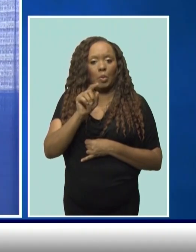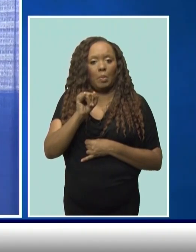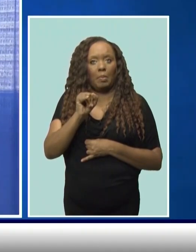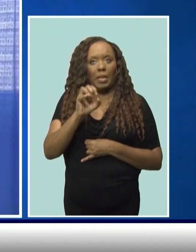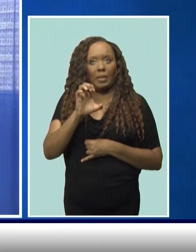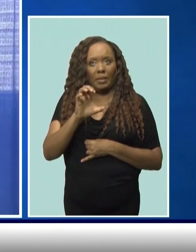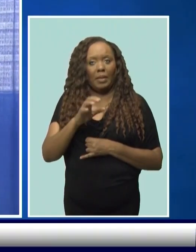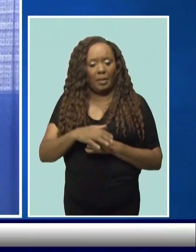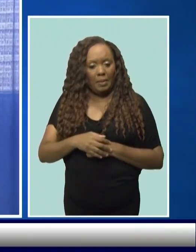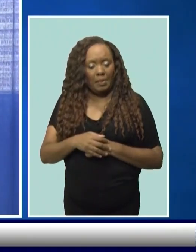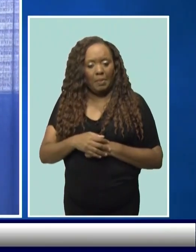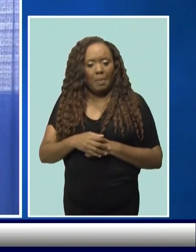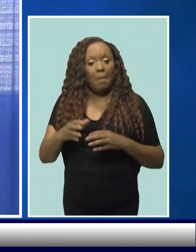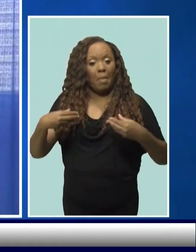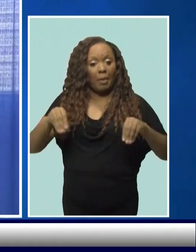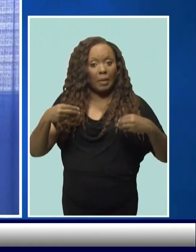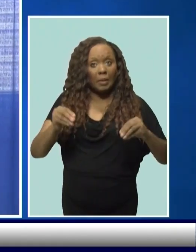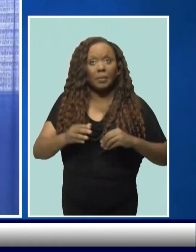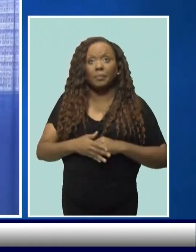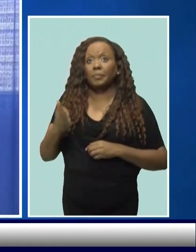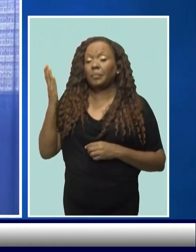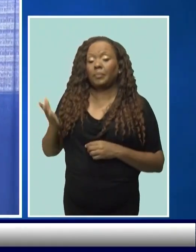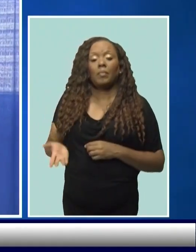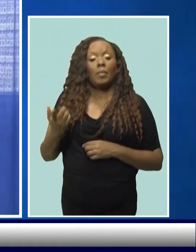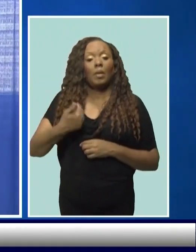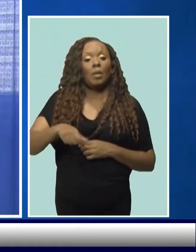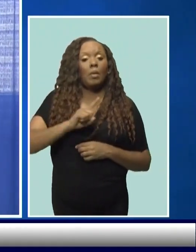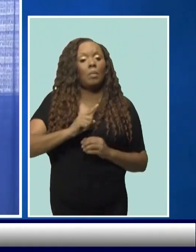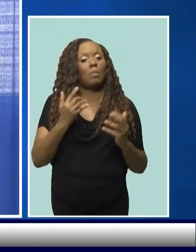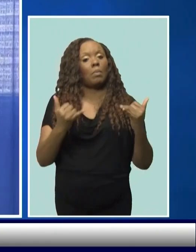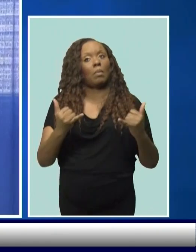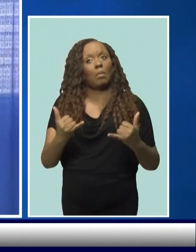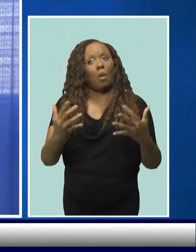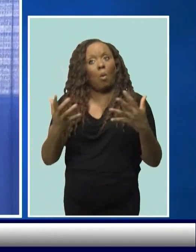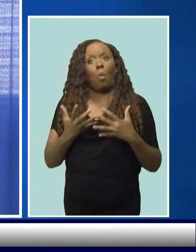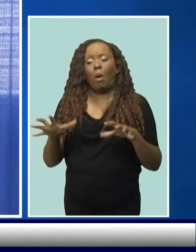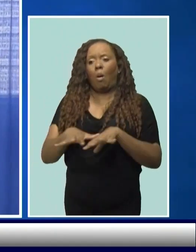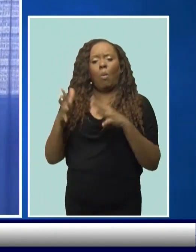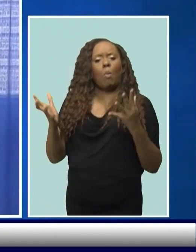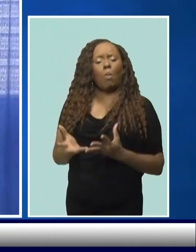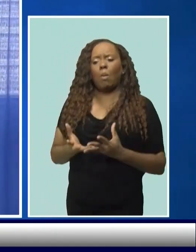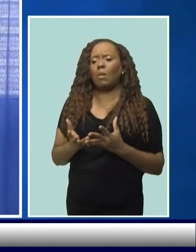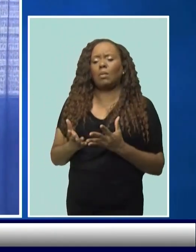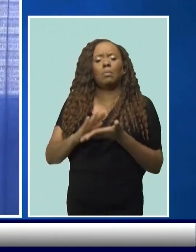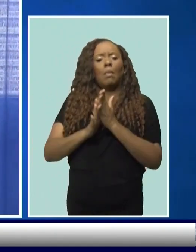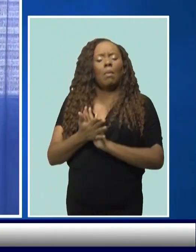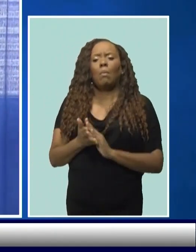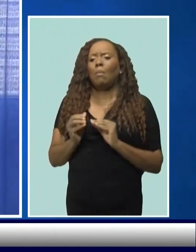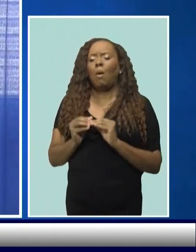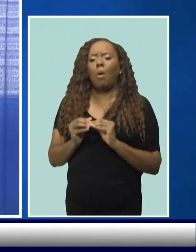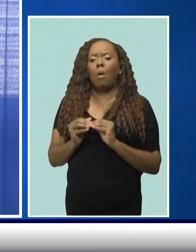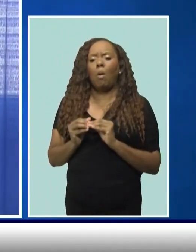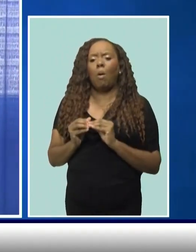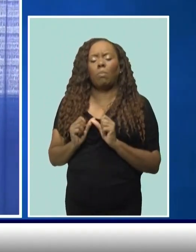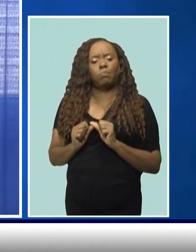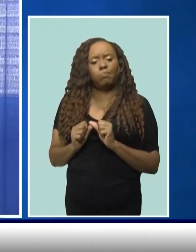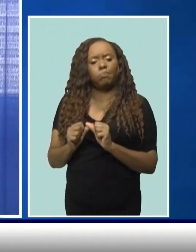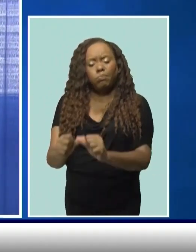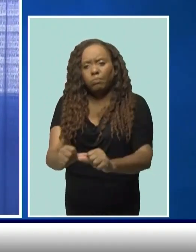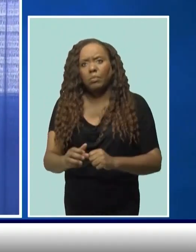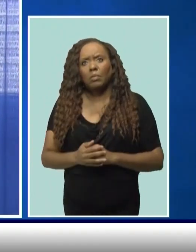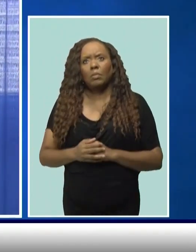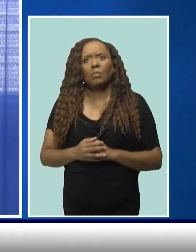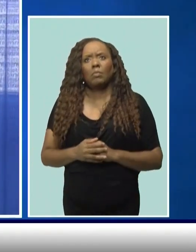a world that requires us to become far more resilient than we have been, to be able to establish an ecosystem where